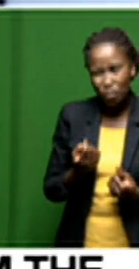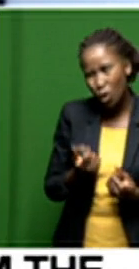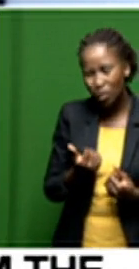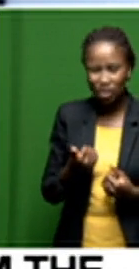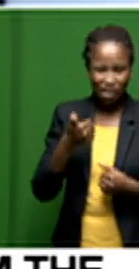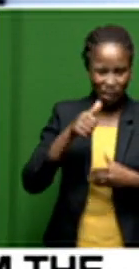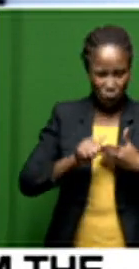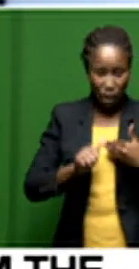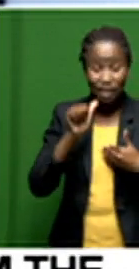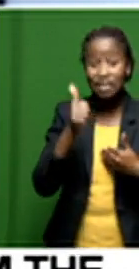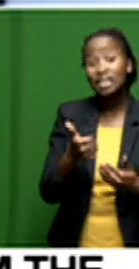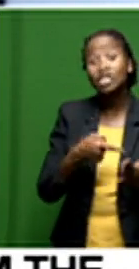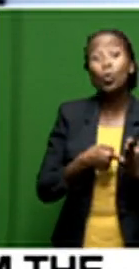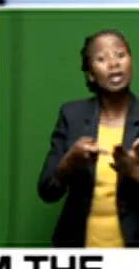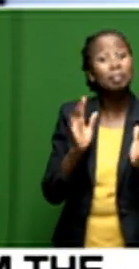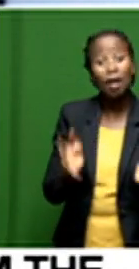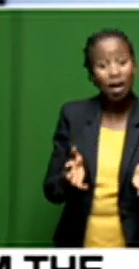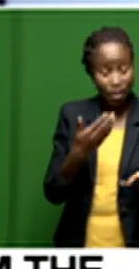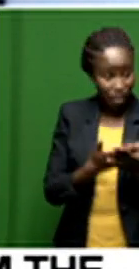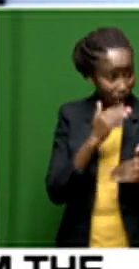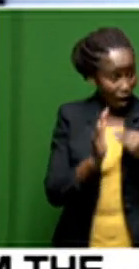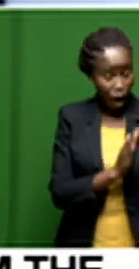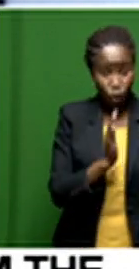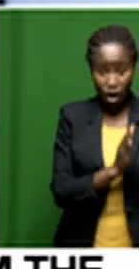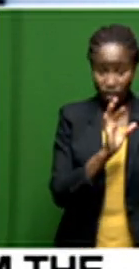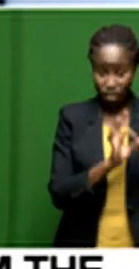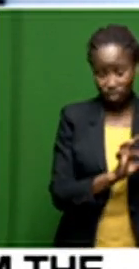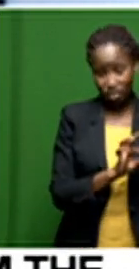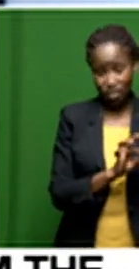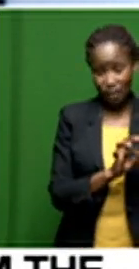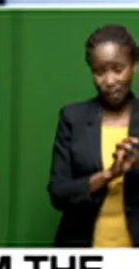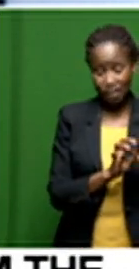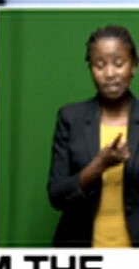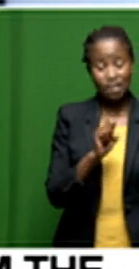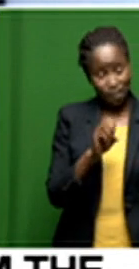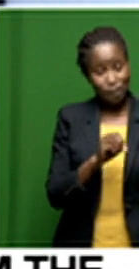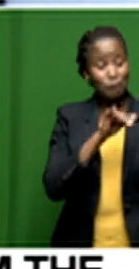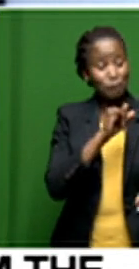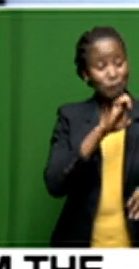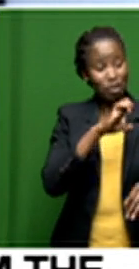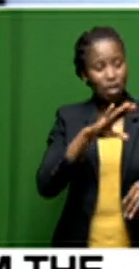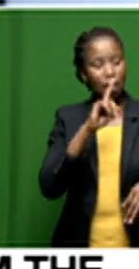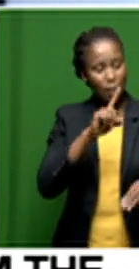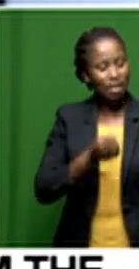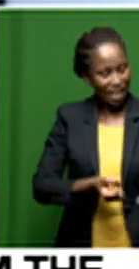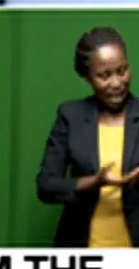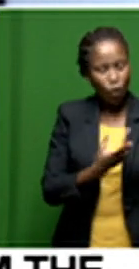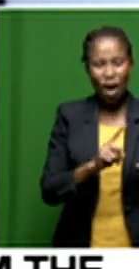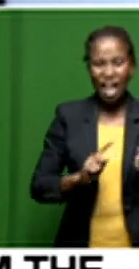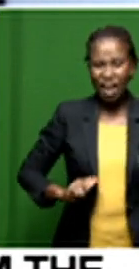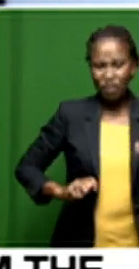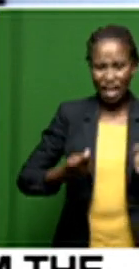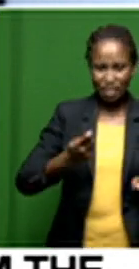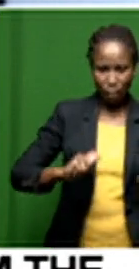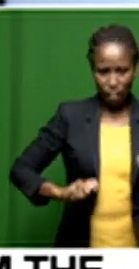that would normally take 2 months or more is being truncated. So the IEC needs to be allowed a level of flexibility